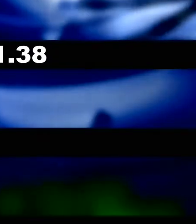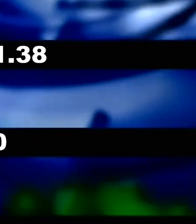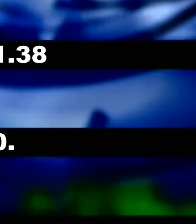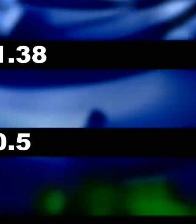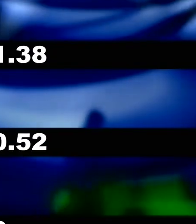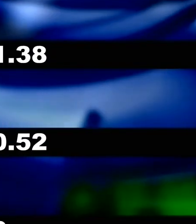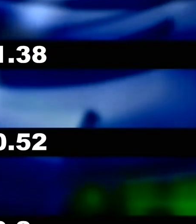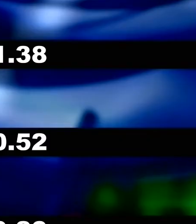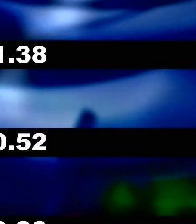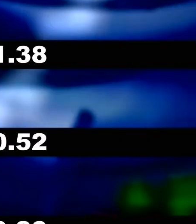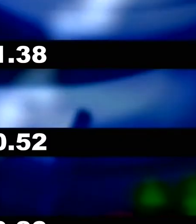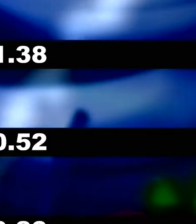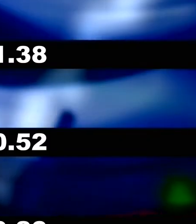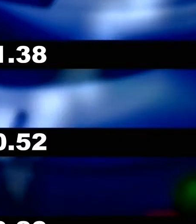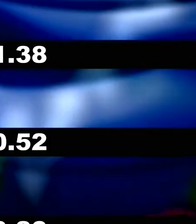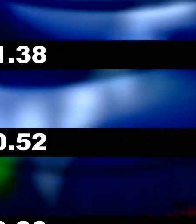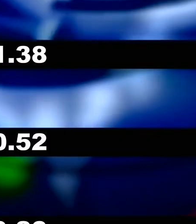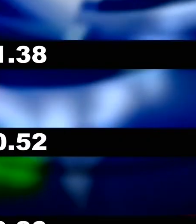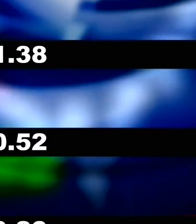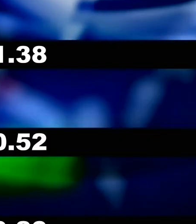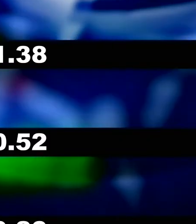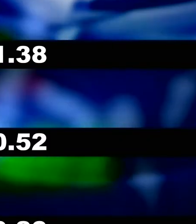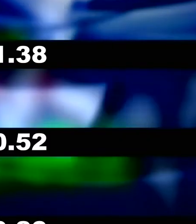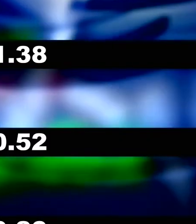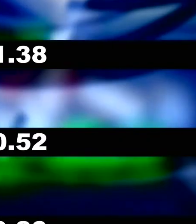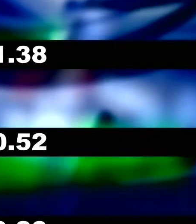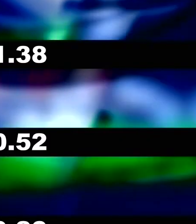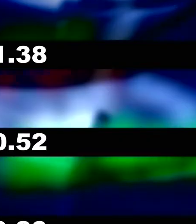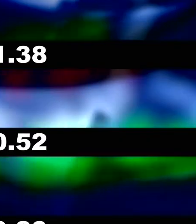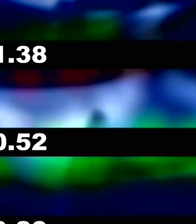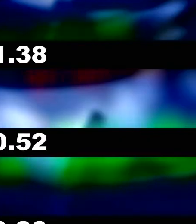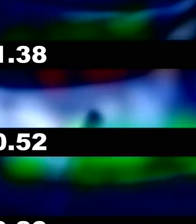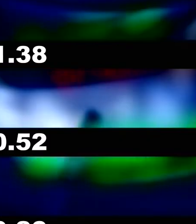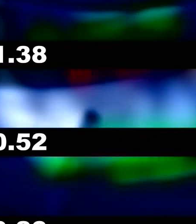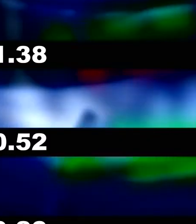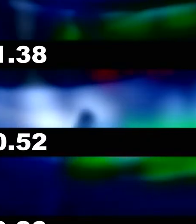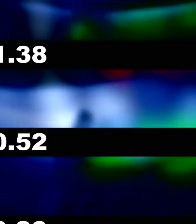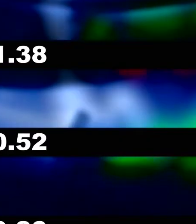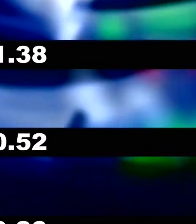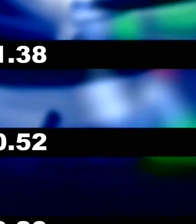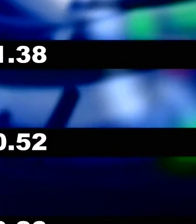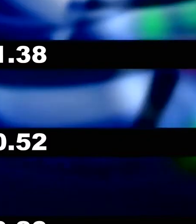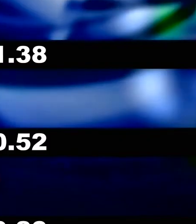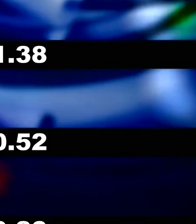First up in Jamaica, Trans-Jamaican Highway Limited was the volume leader with